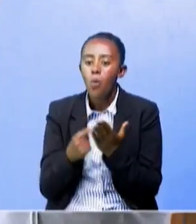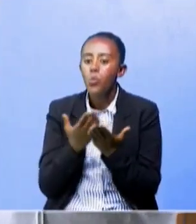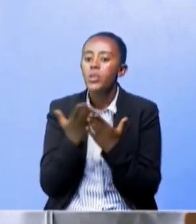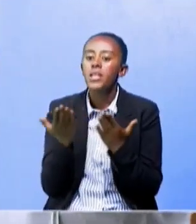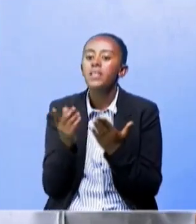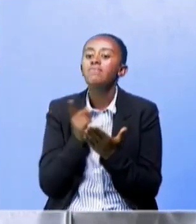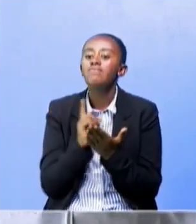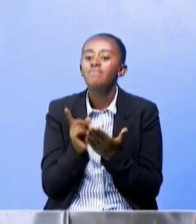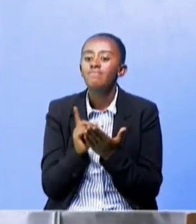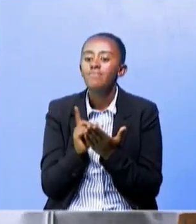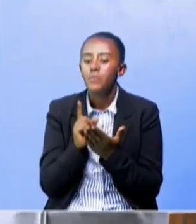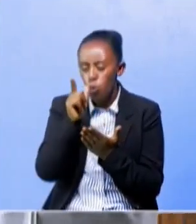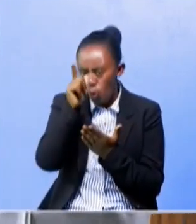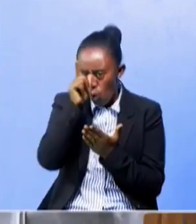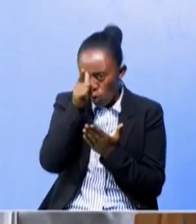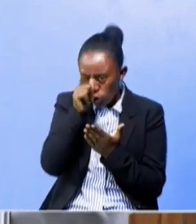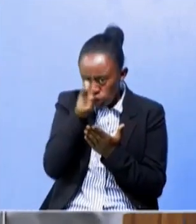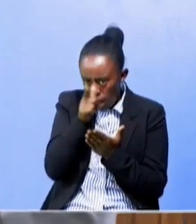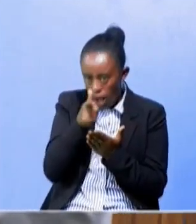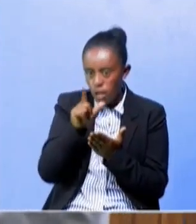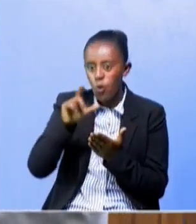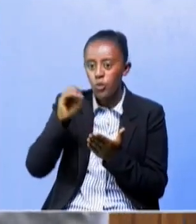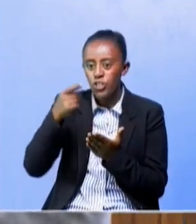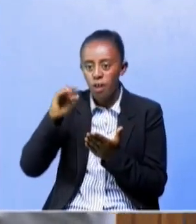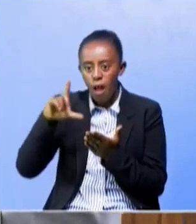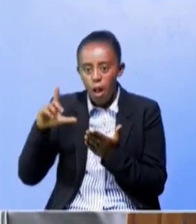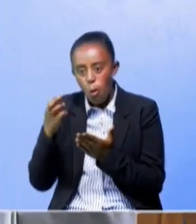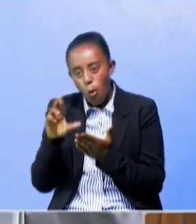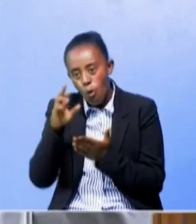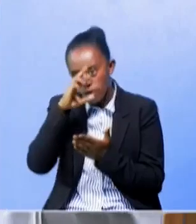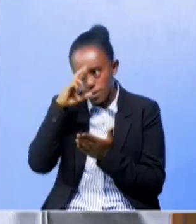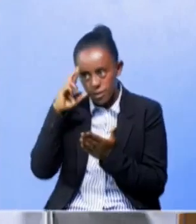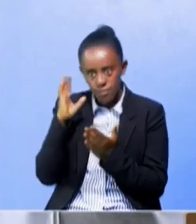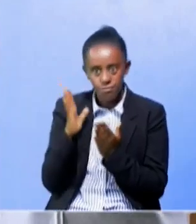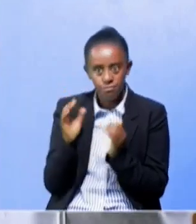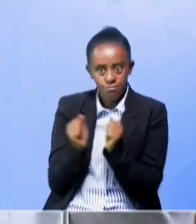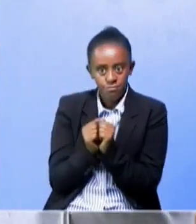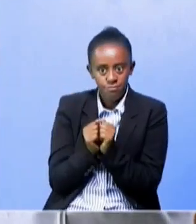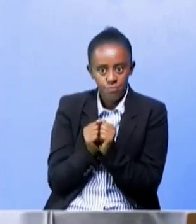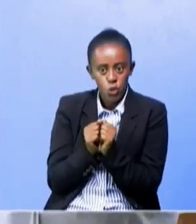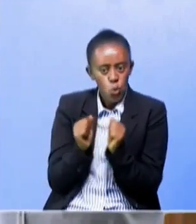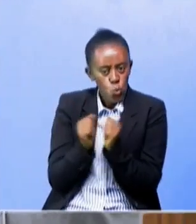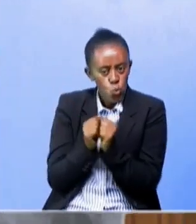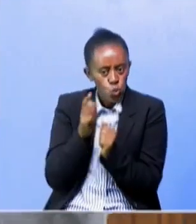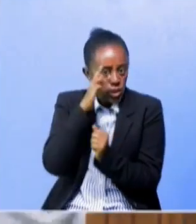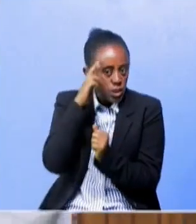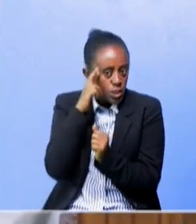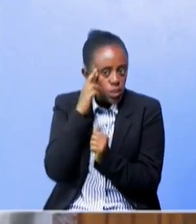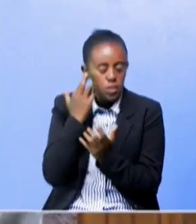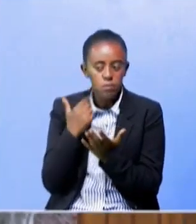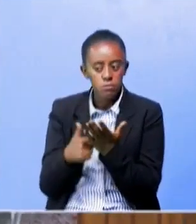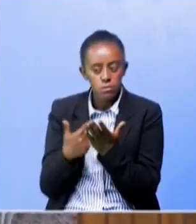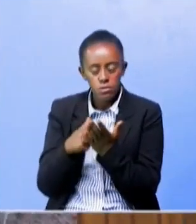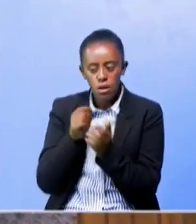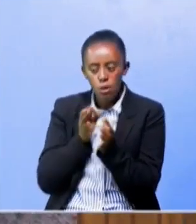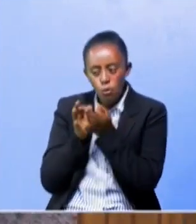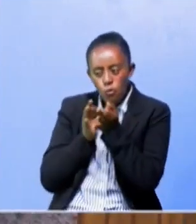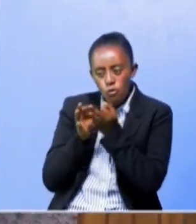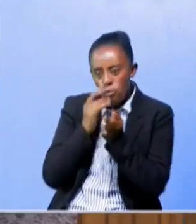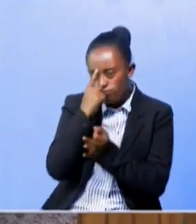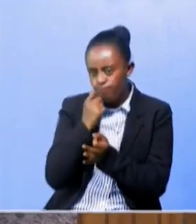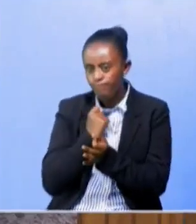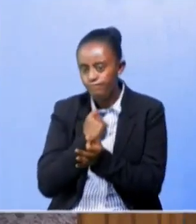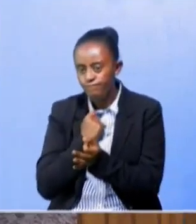what? Logically or with reason, with reason. With reason. In order to convince